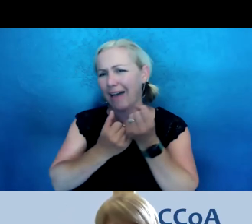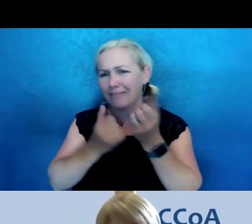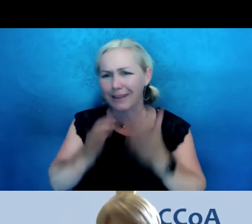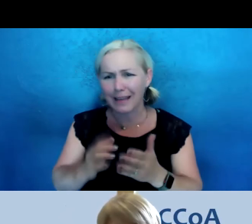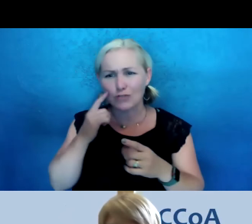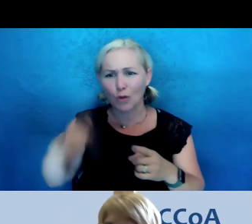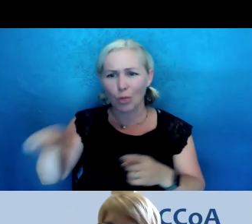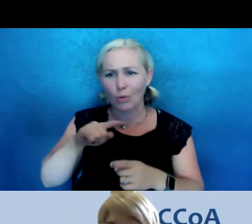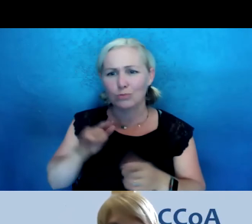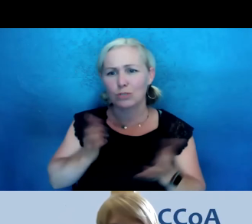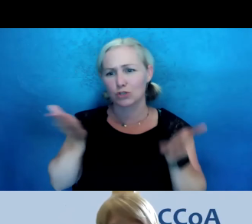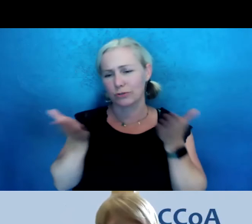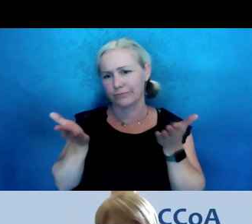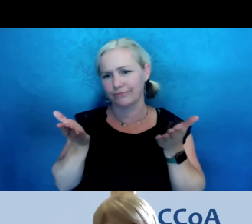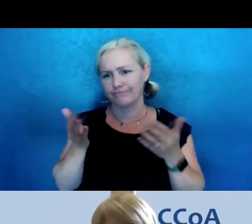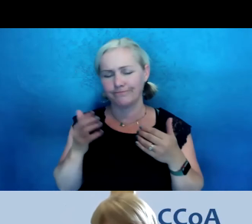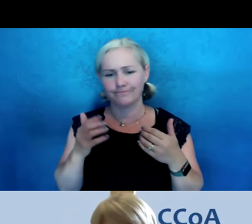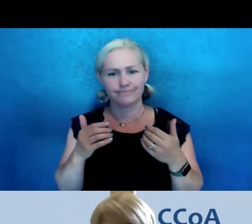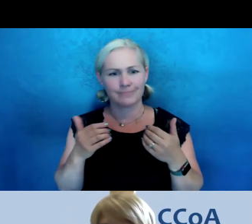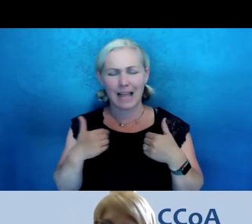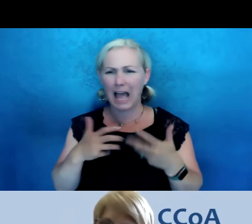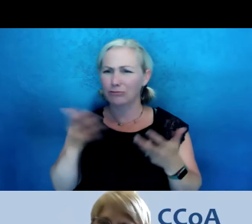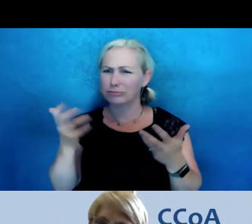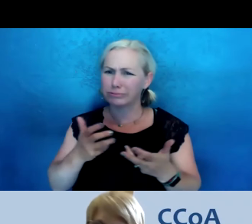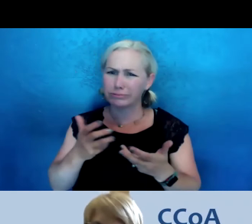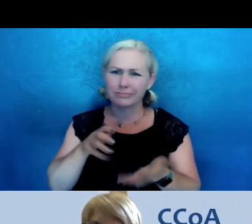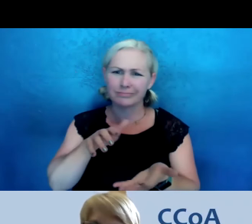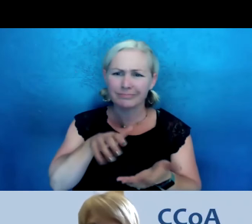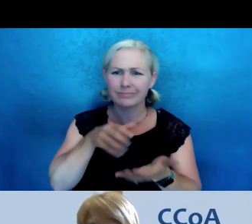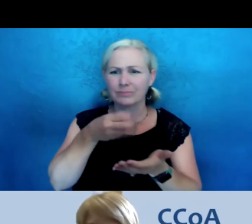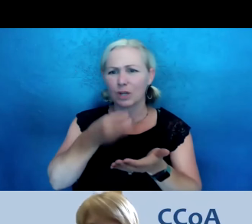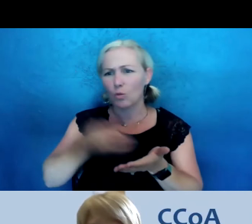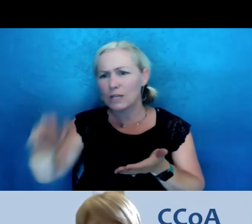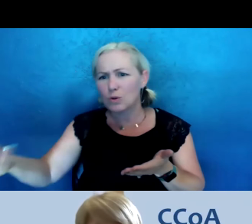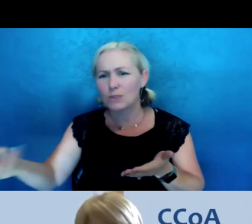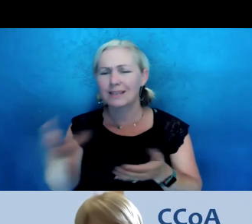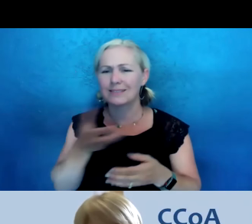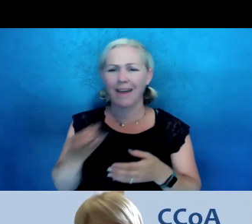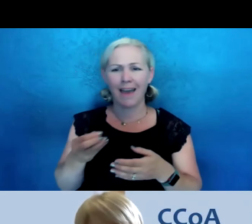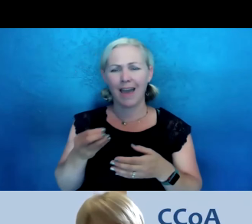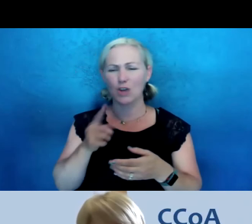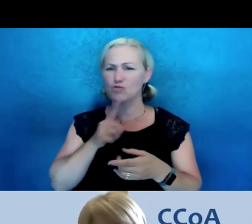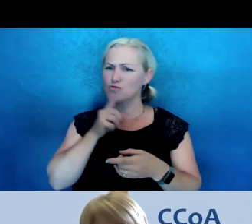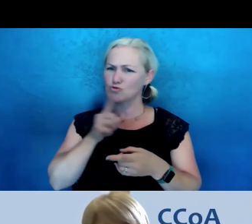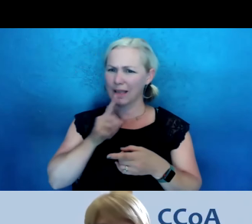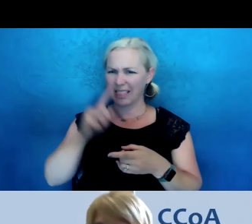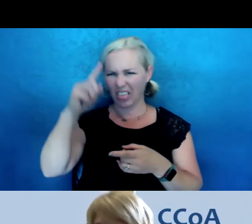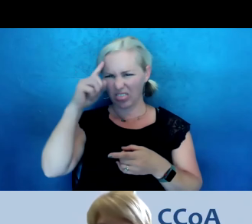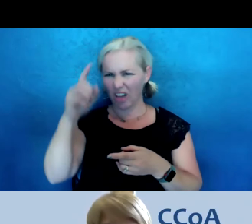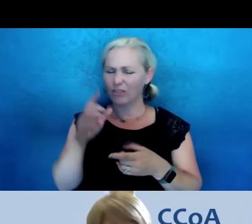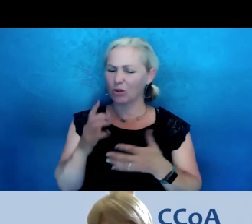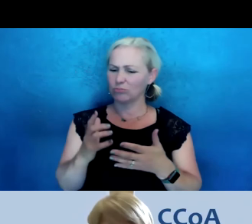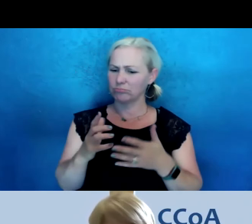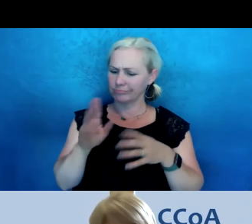we serve. We have unprecedented resources and a thoughtful master plan that helps guide our efforts.